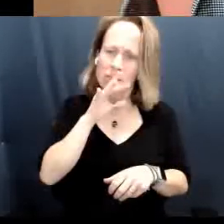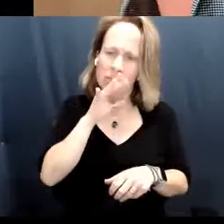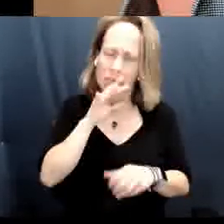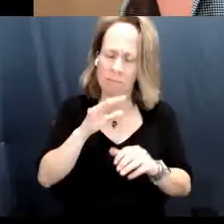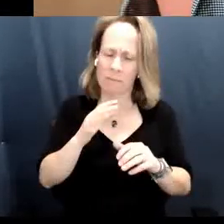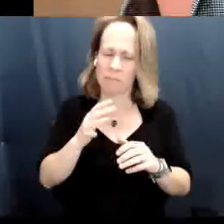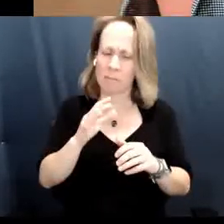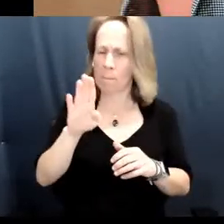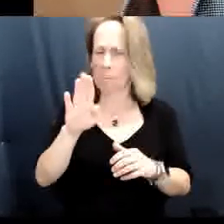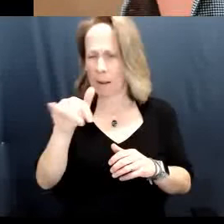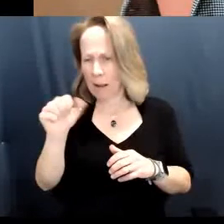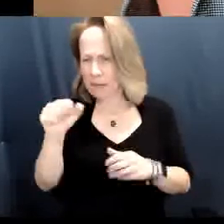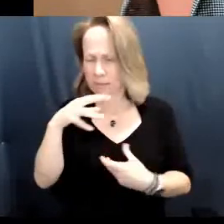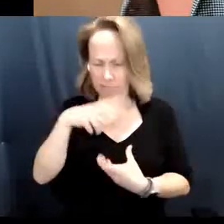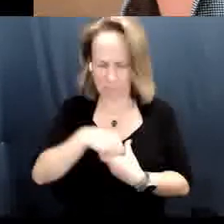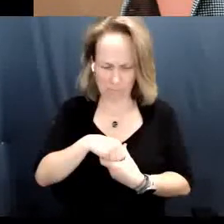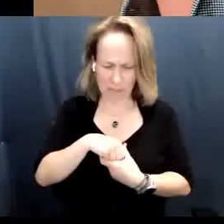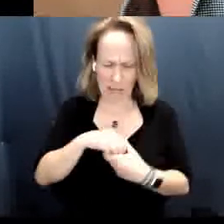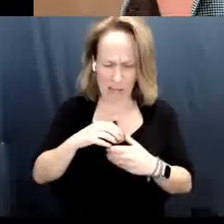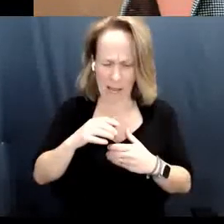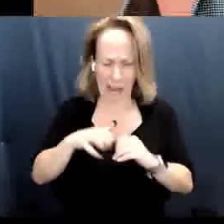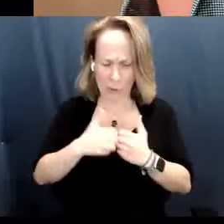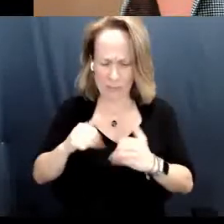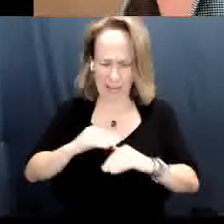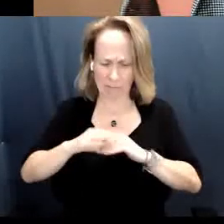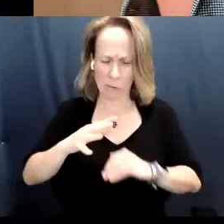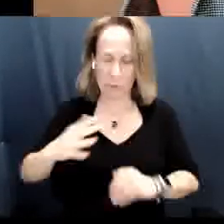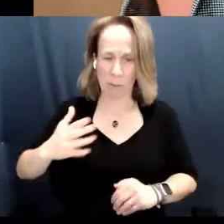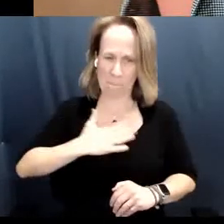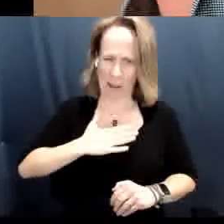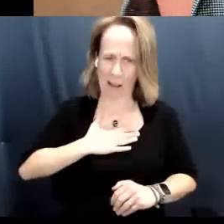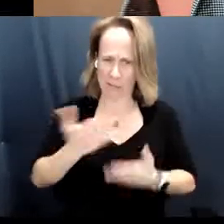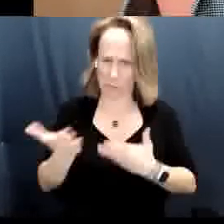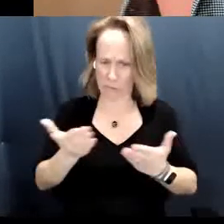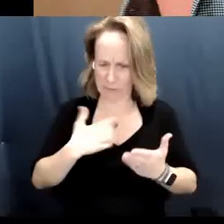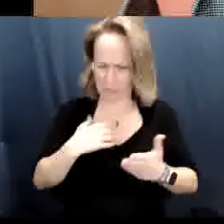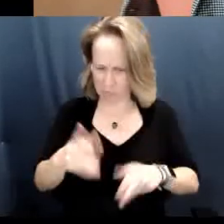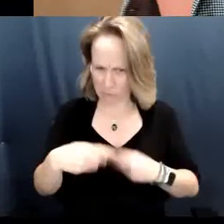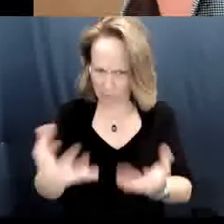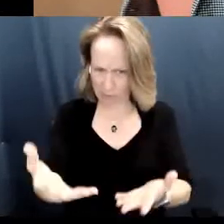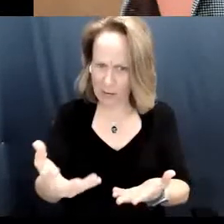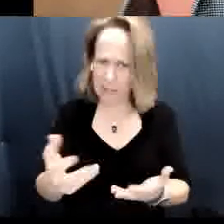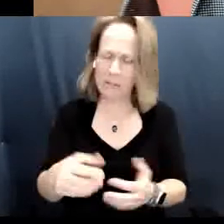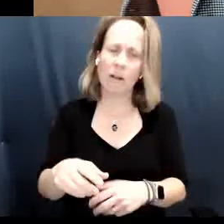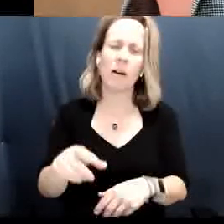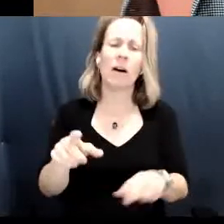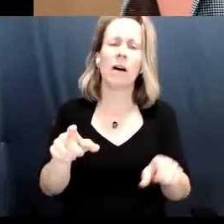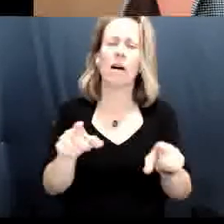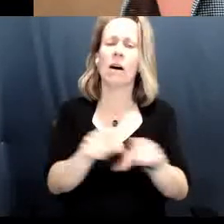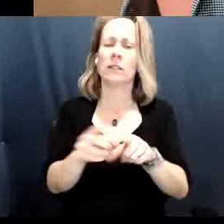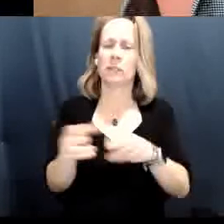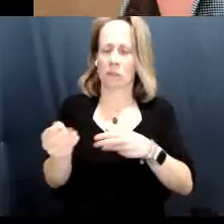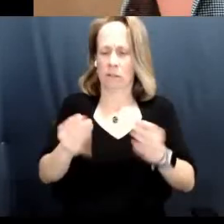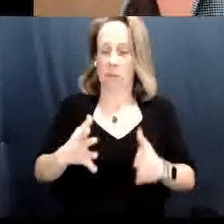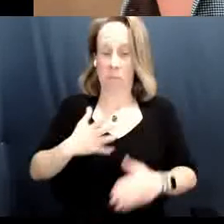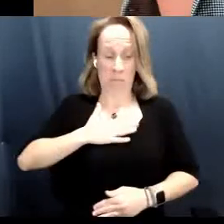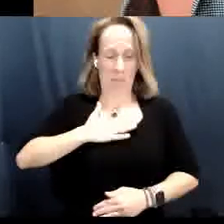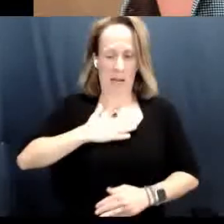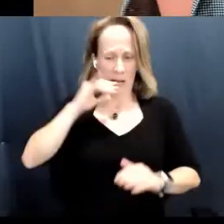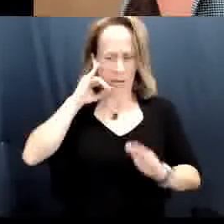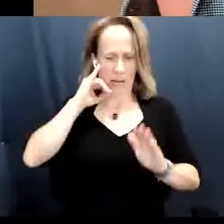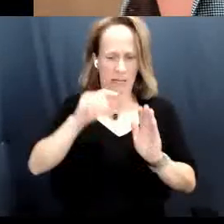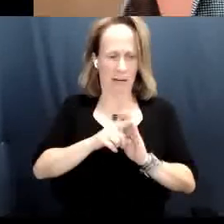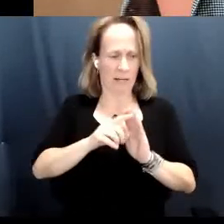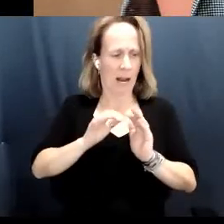the services that they provide. On that same note, facilitators are conscious of how their identities affect the group